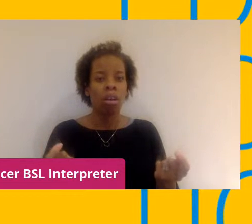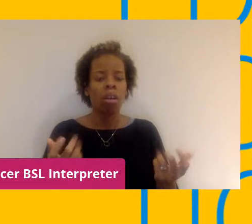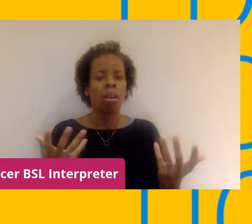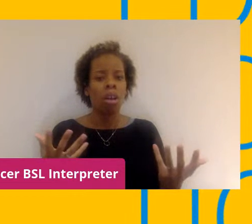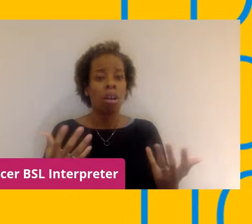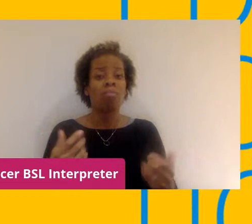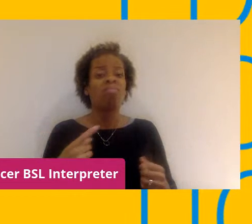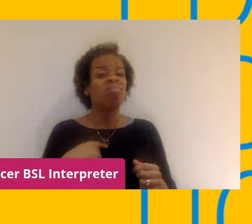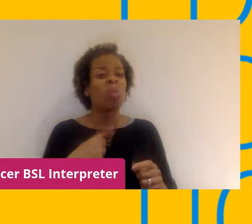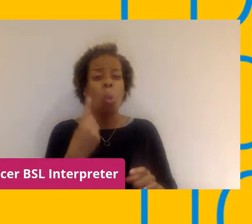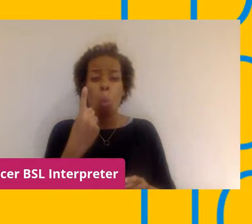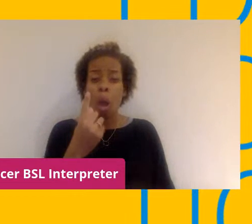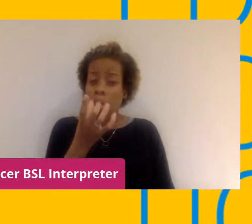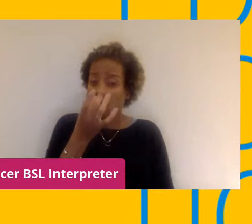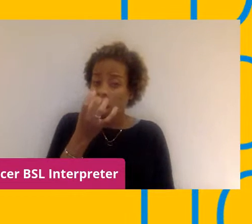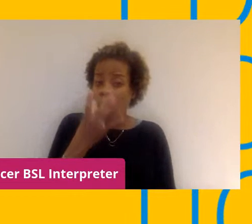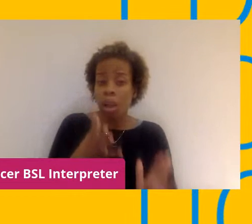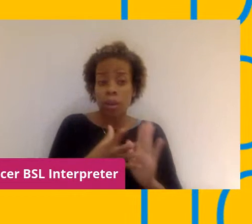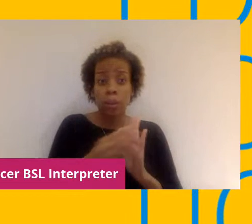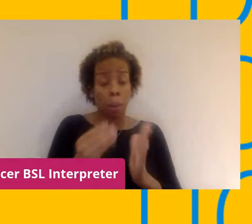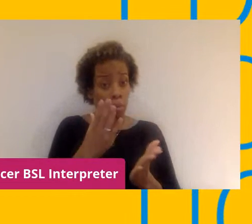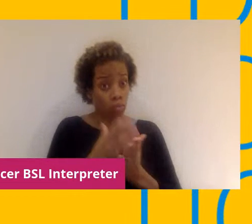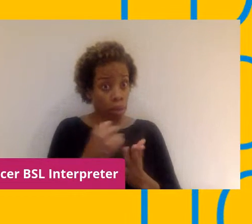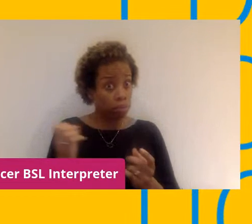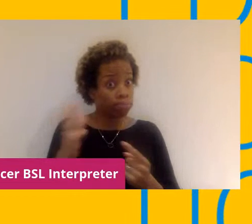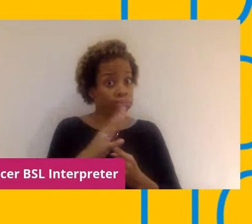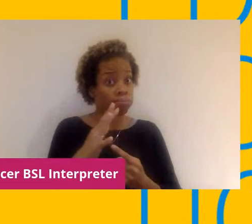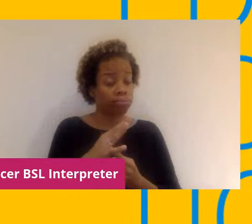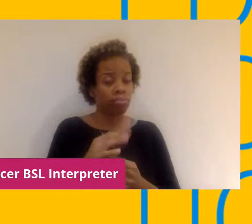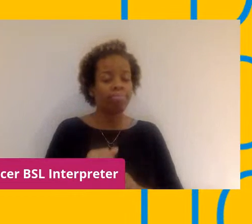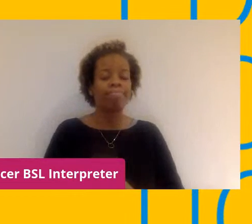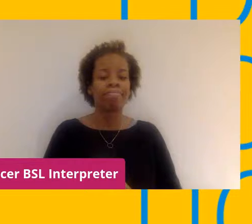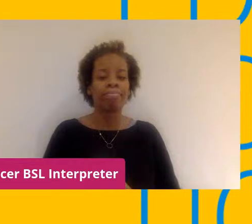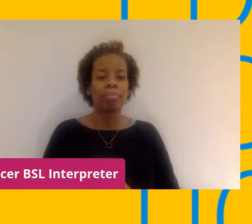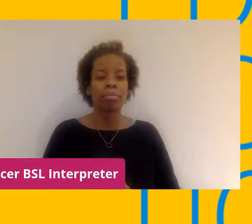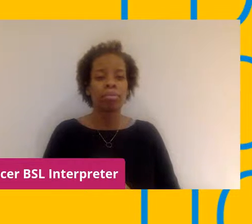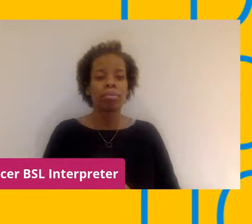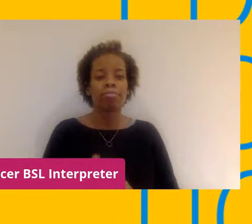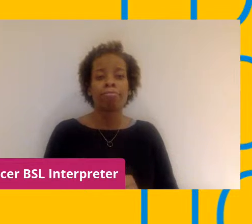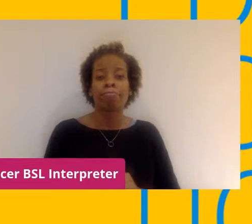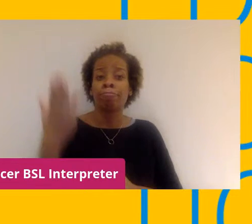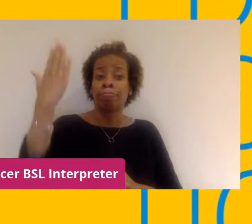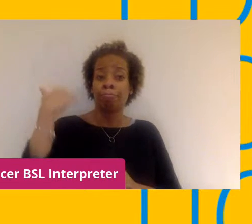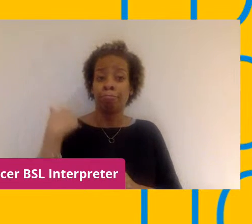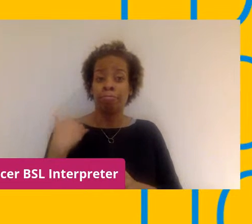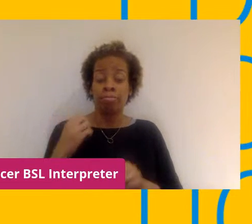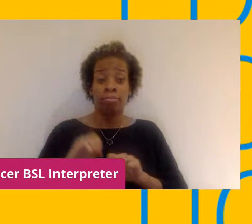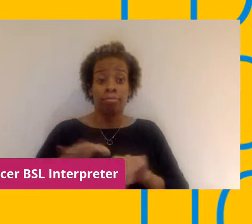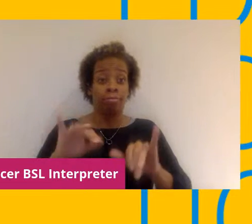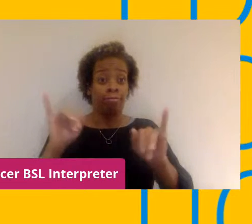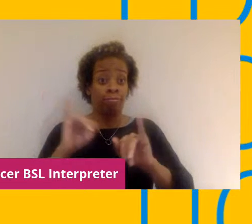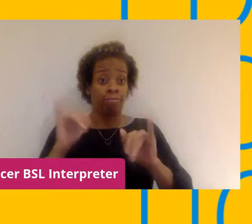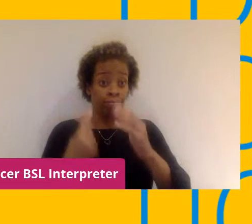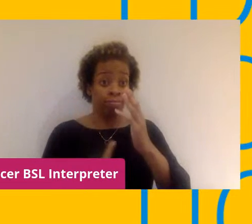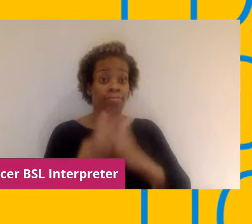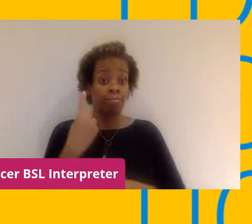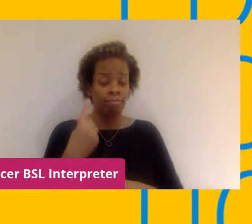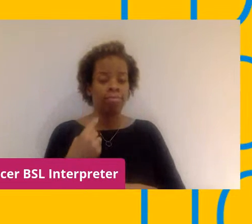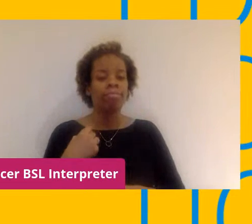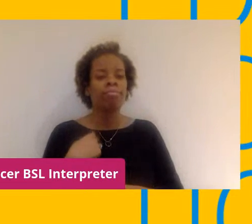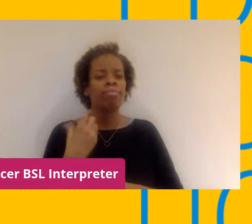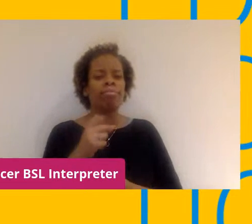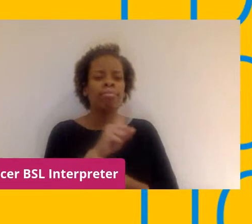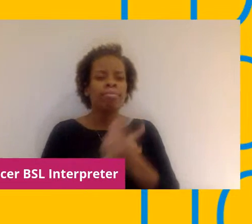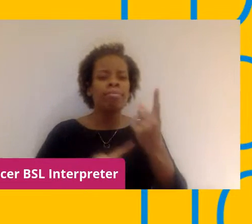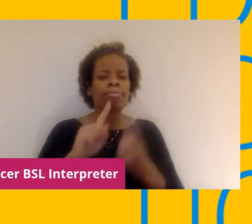small example of this, but quite a significant one, is that in one meeting early on in the crisis, we had quite an extensive discussion